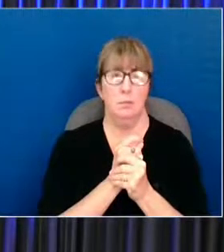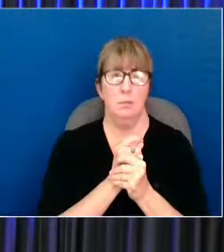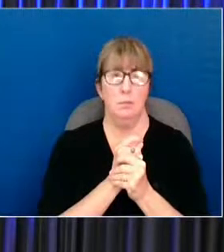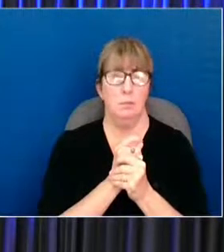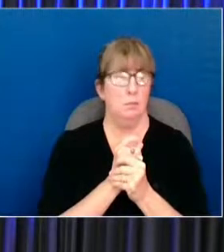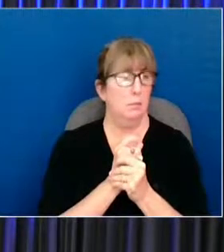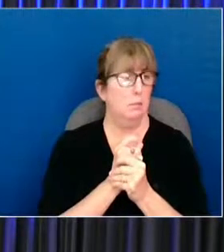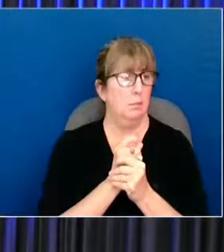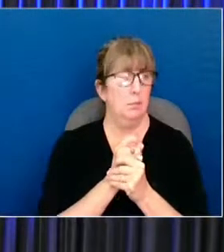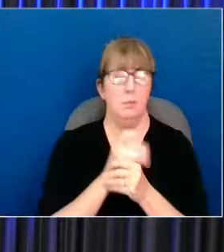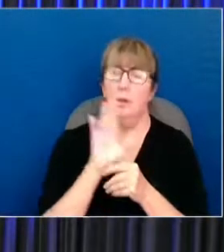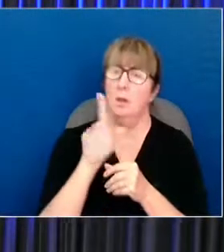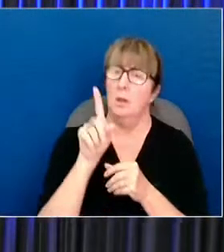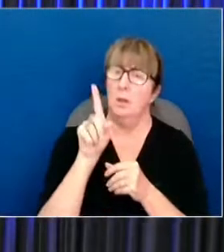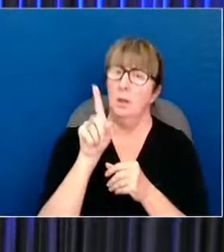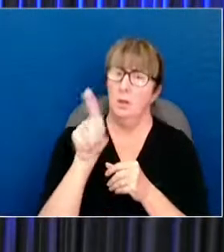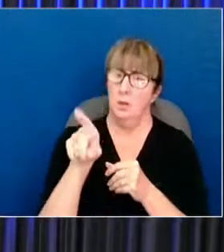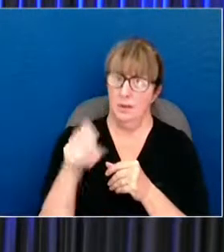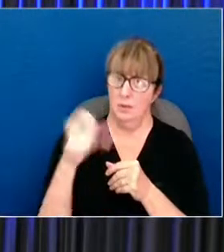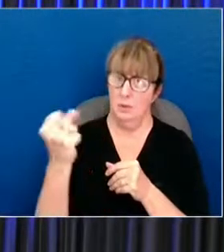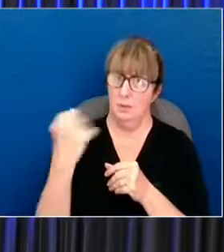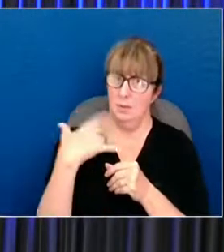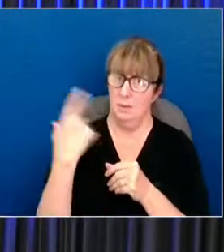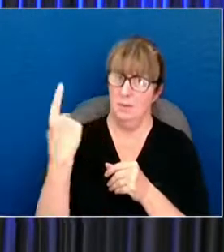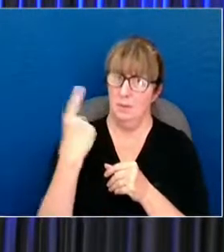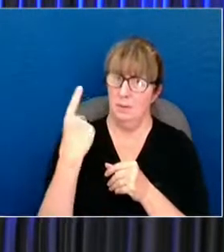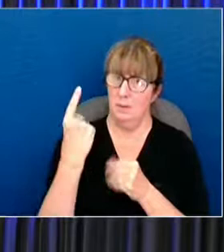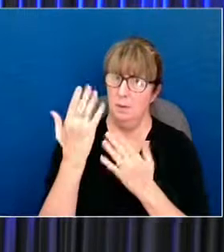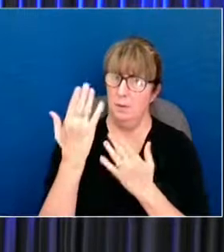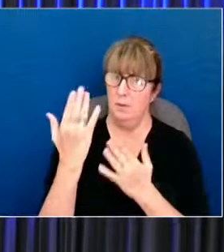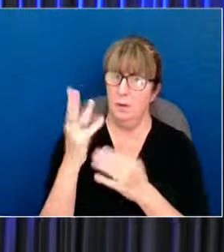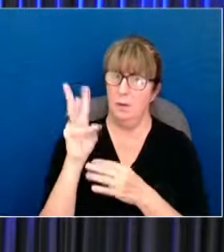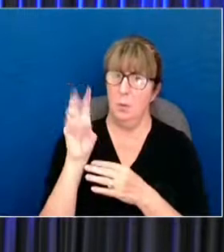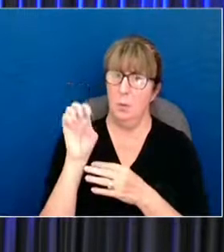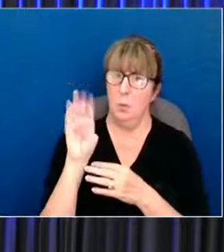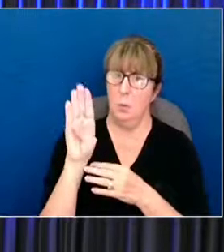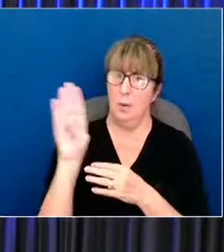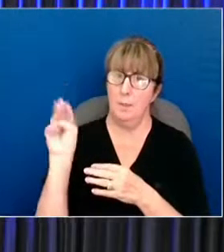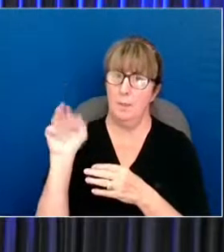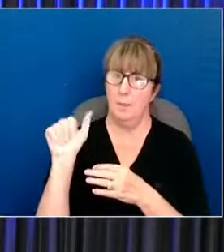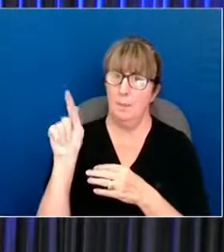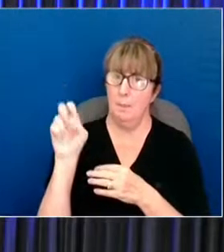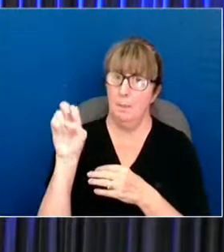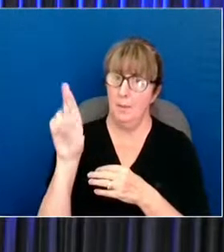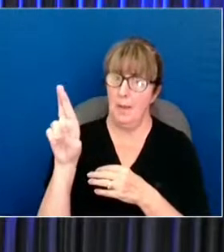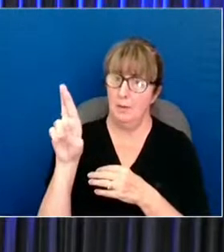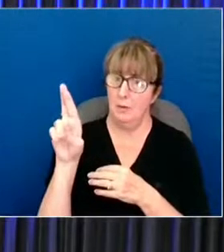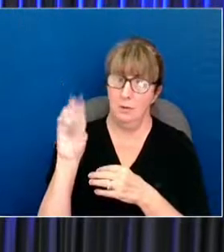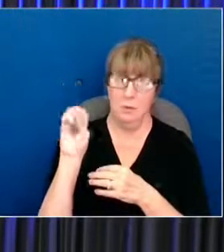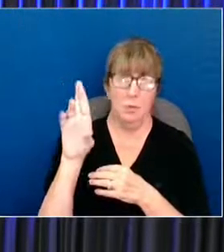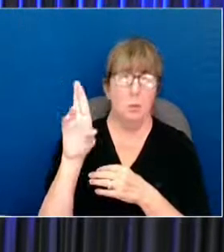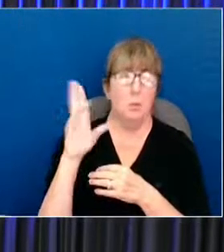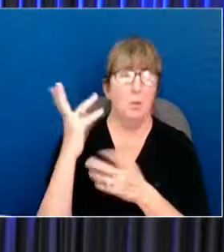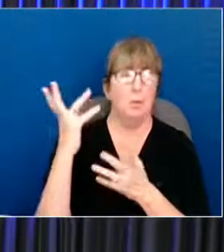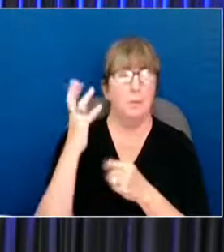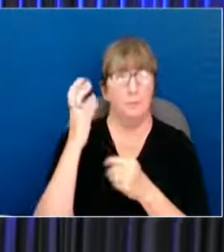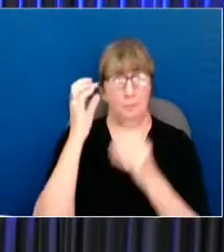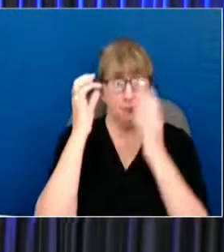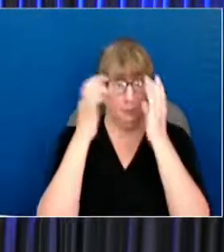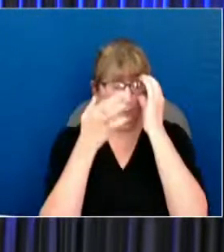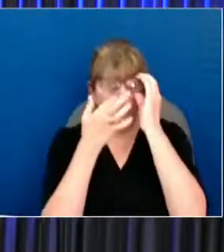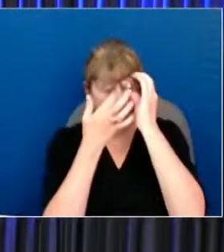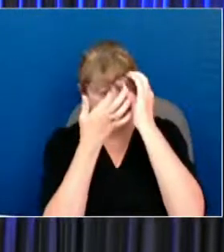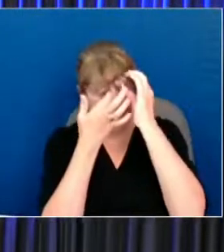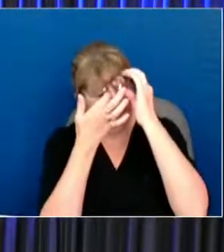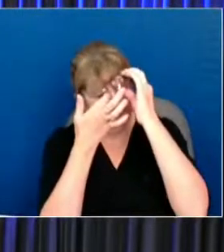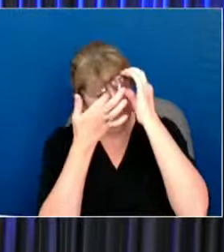Do you have to send me something to provide to our webmaster or to provide to the OCIT team? Yeah, I sent you